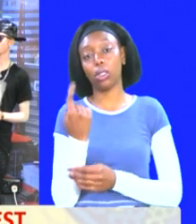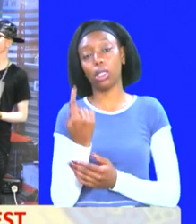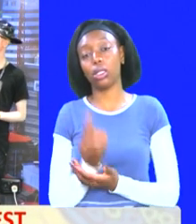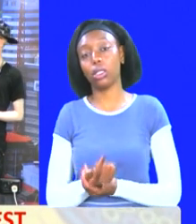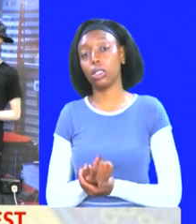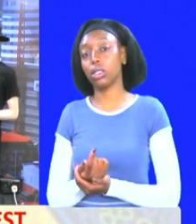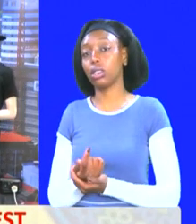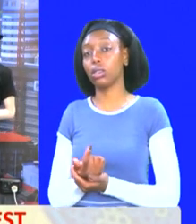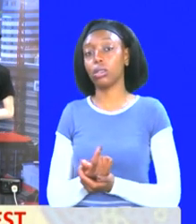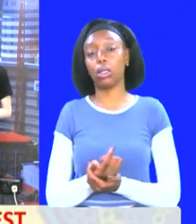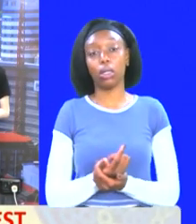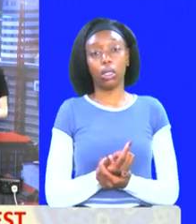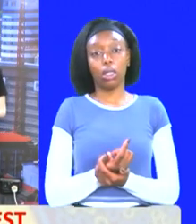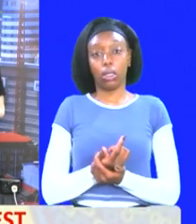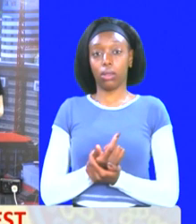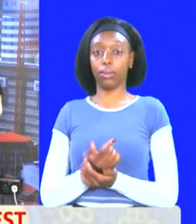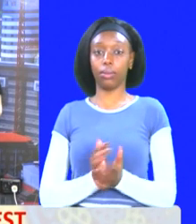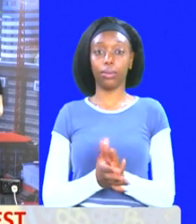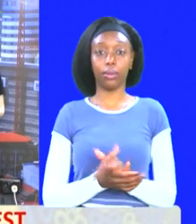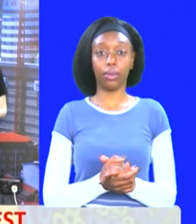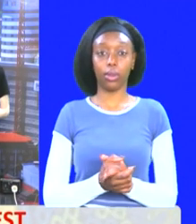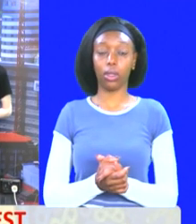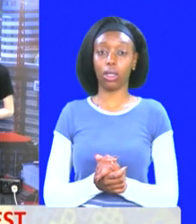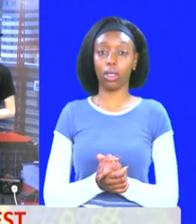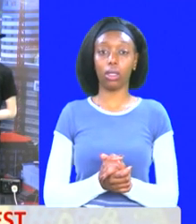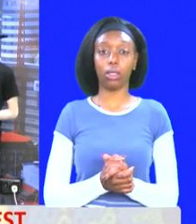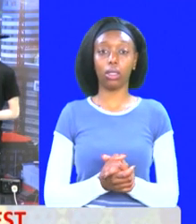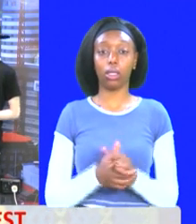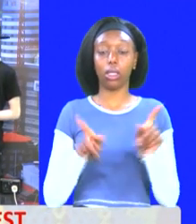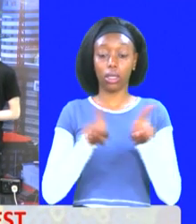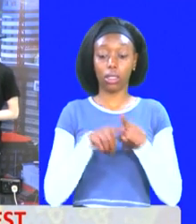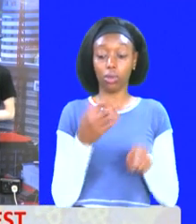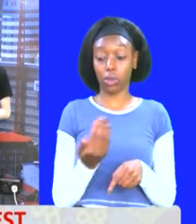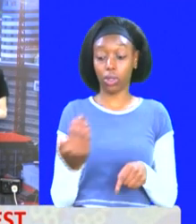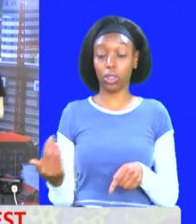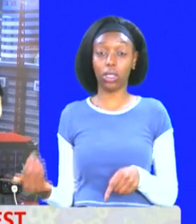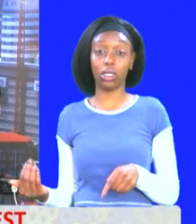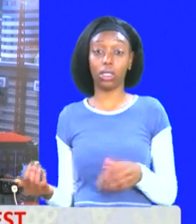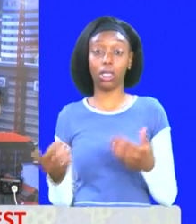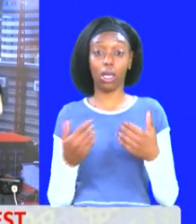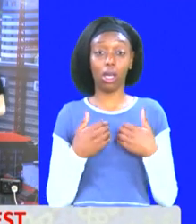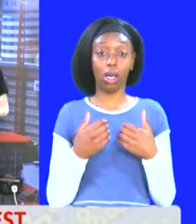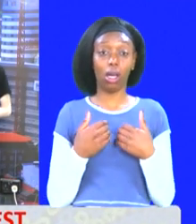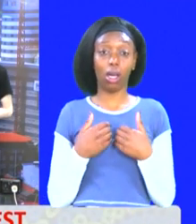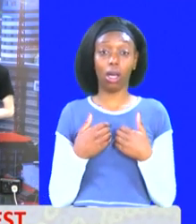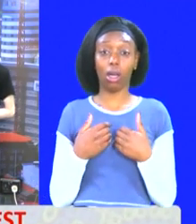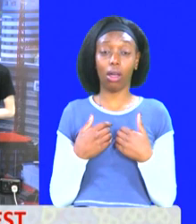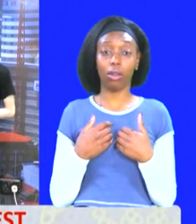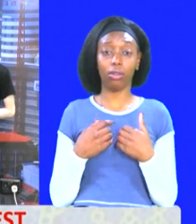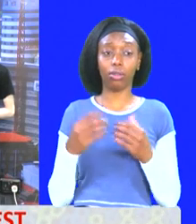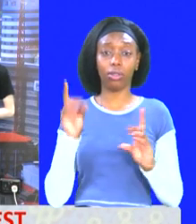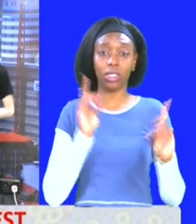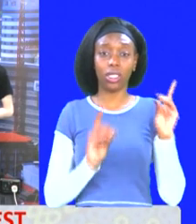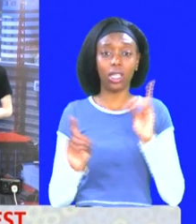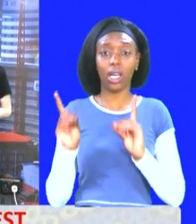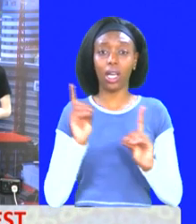umen kutukuban TikTok, because most actually umenose adu watoi. Watoi sayi wako TikTok. Wako TikTok. Wanafunzi wako dance, talent development. Sasa